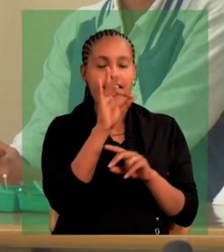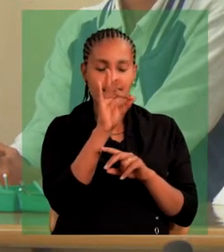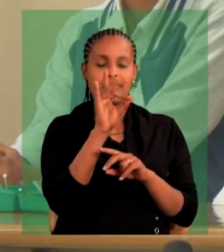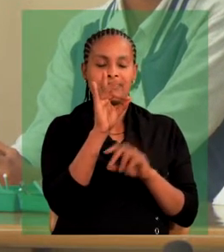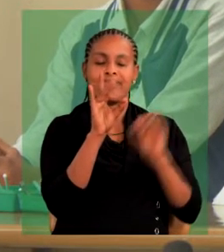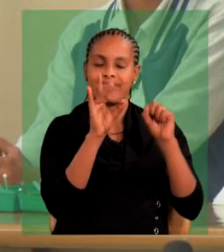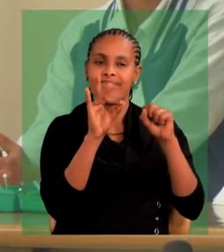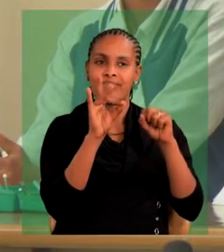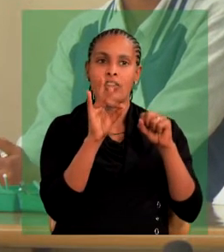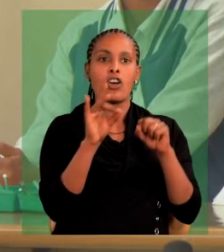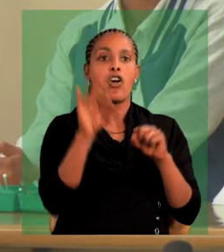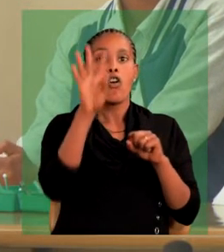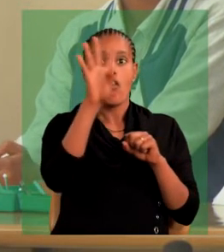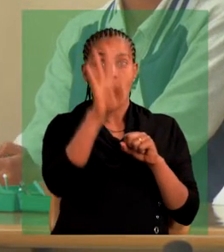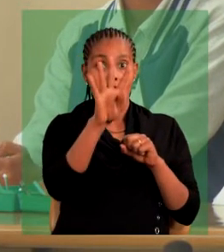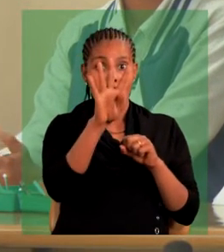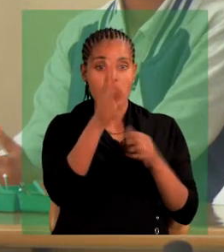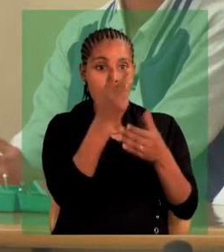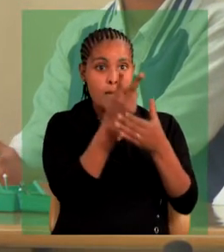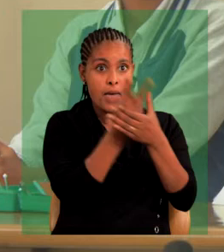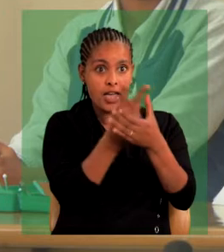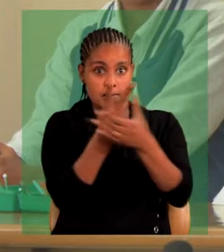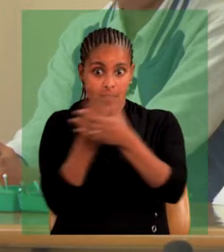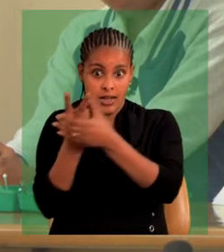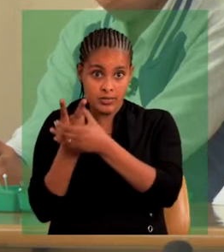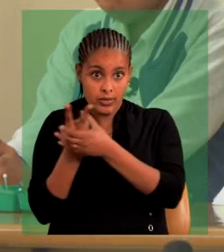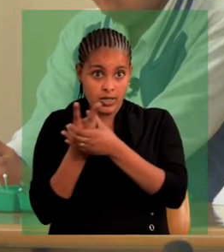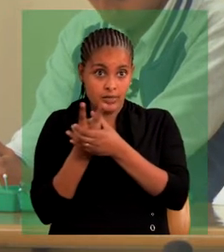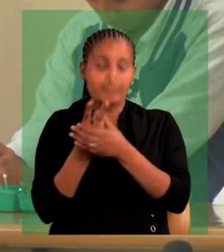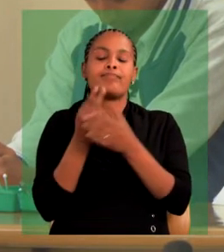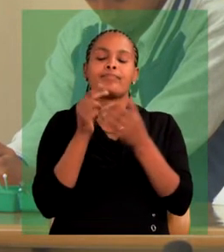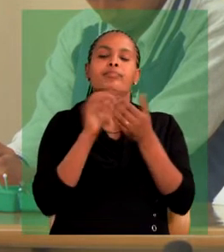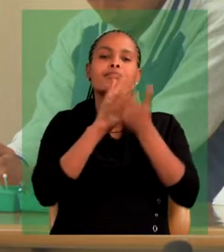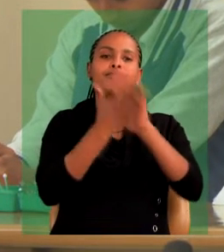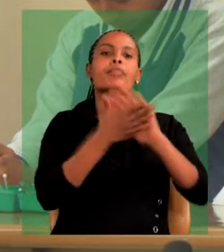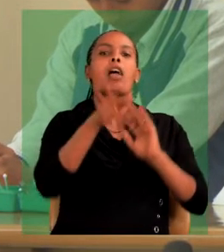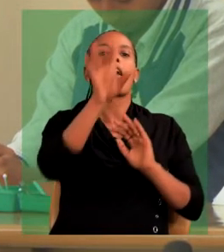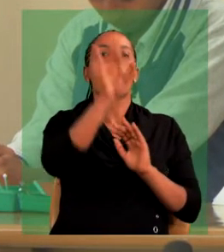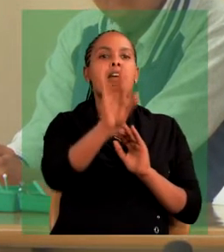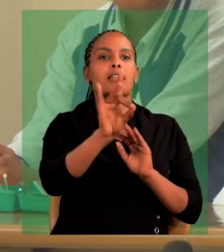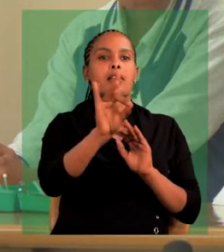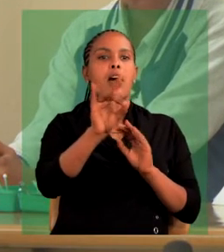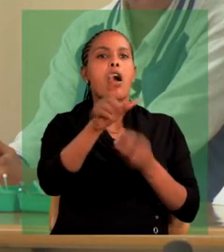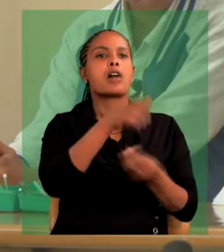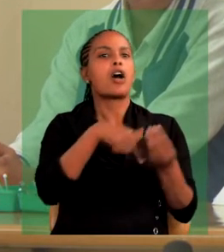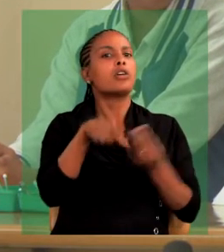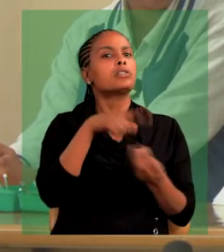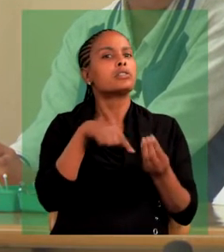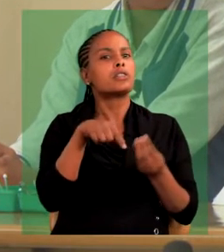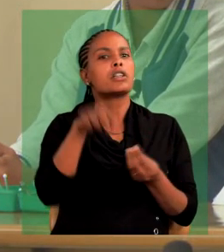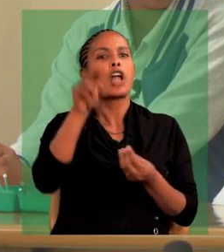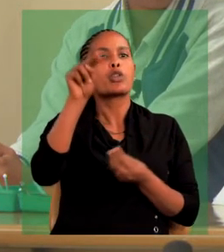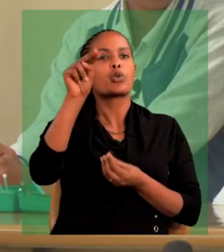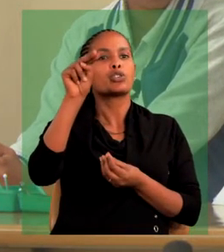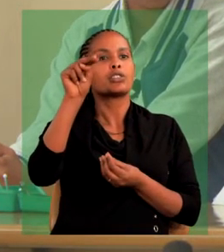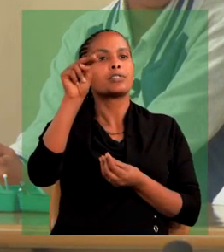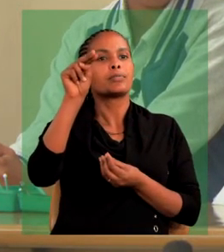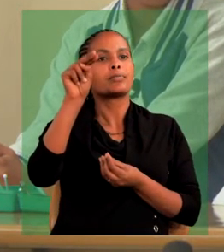8. 4 pairs make 8. Yeah. How about around